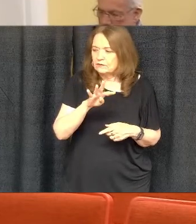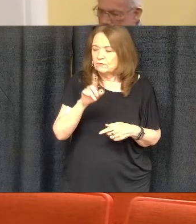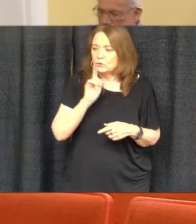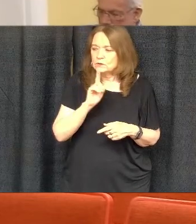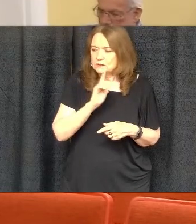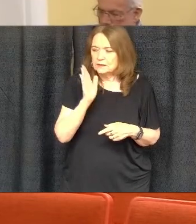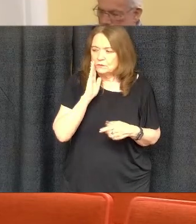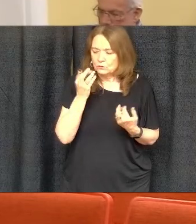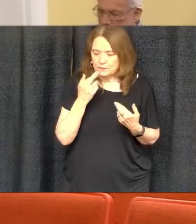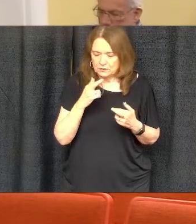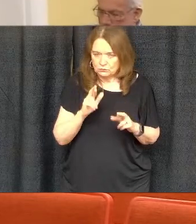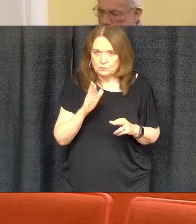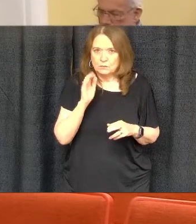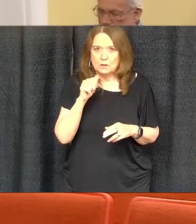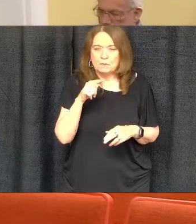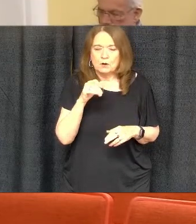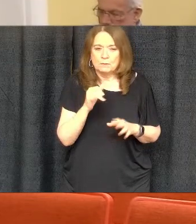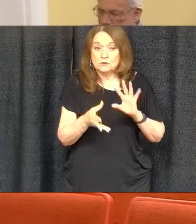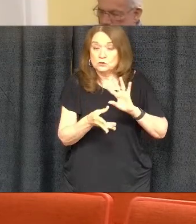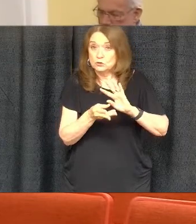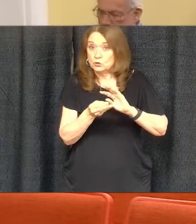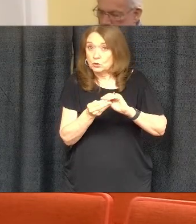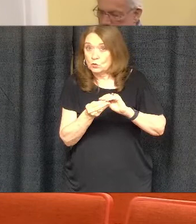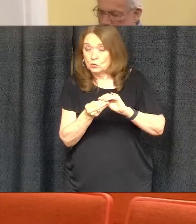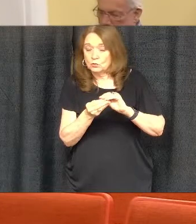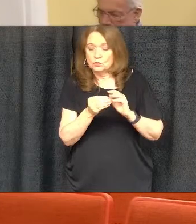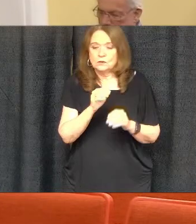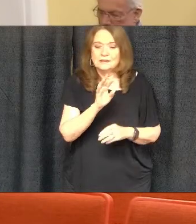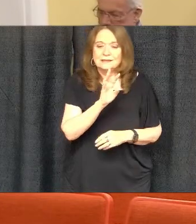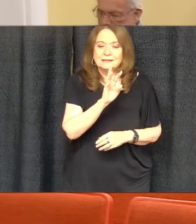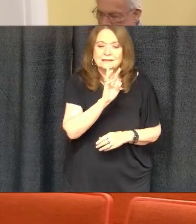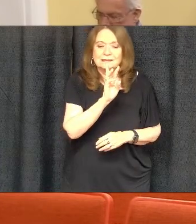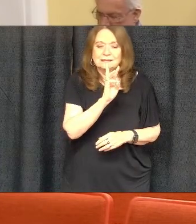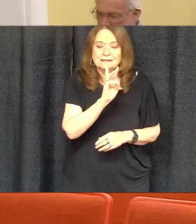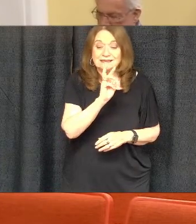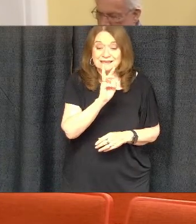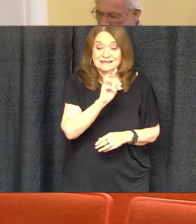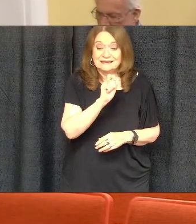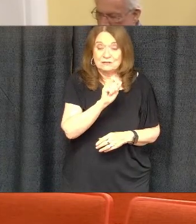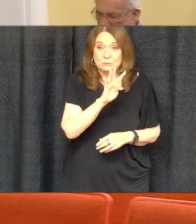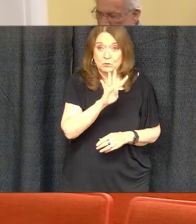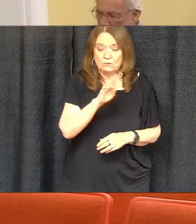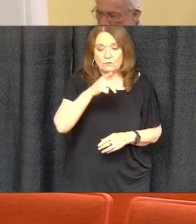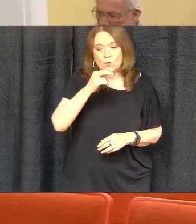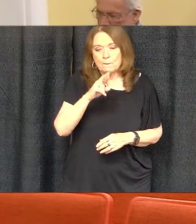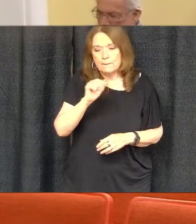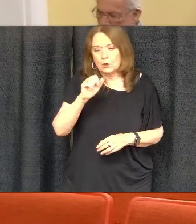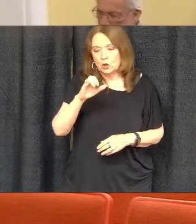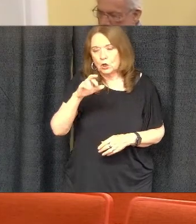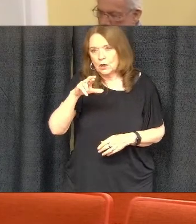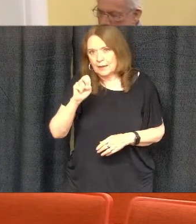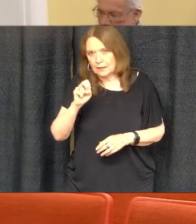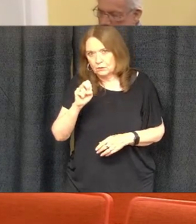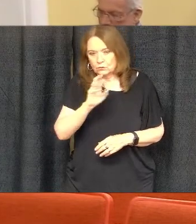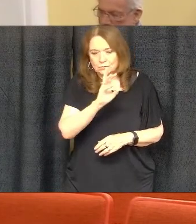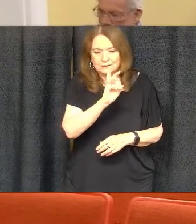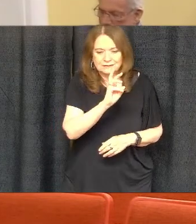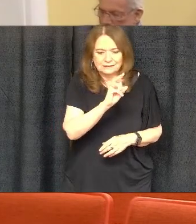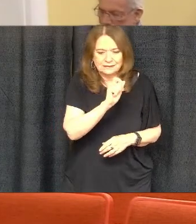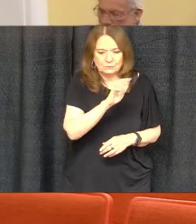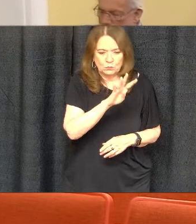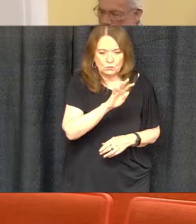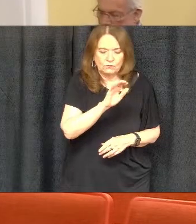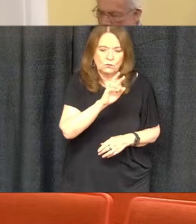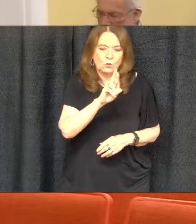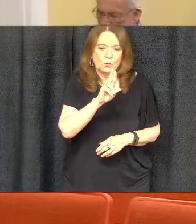bedroom apartments. This comes out to a total density of 16.4 units per acre, so just a slight bit greater than R4